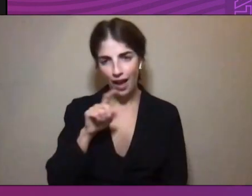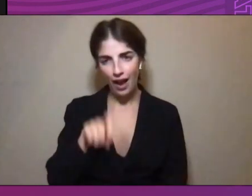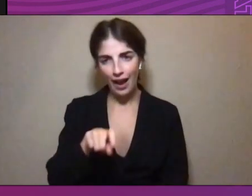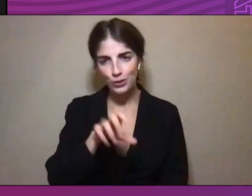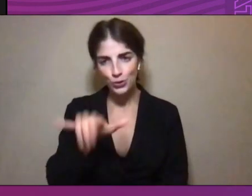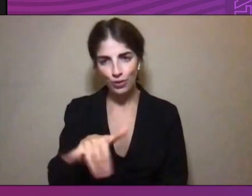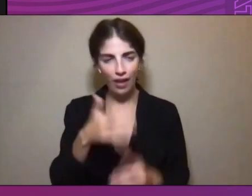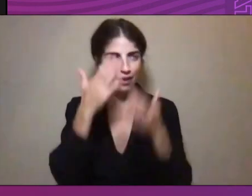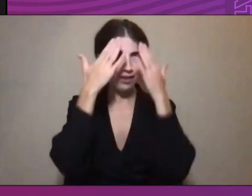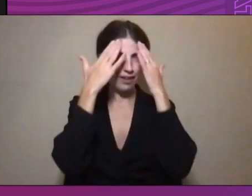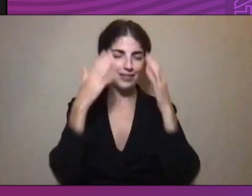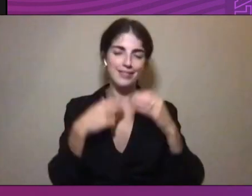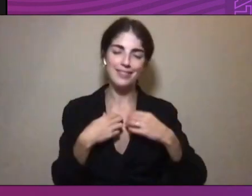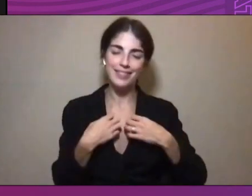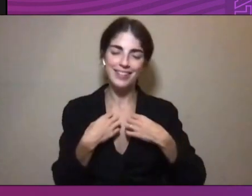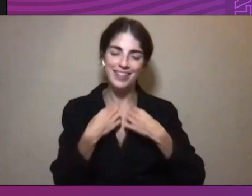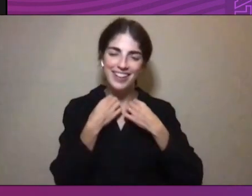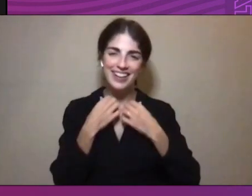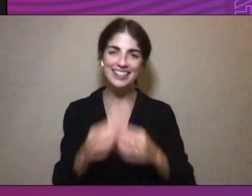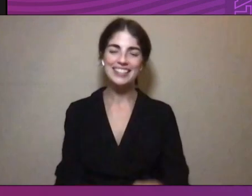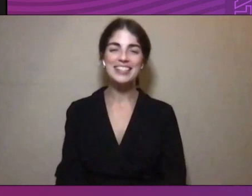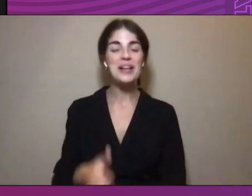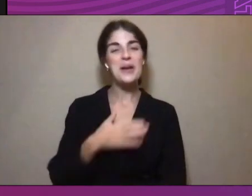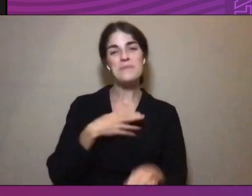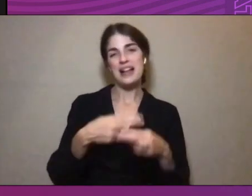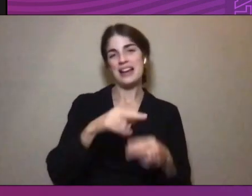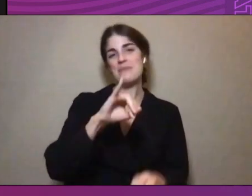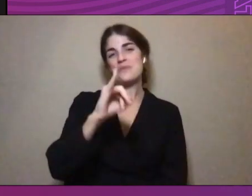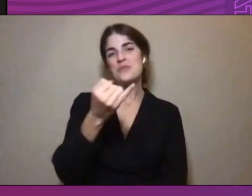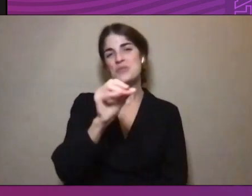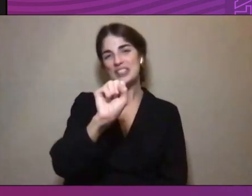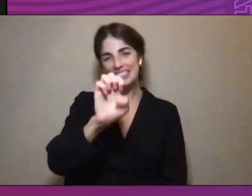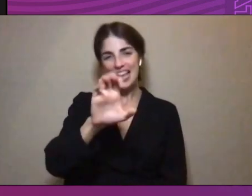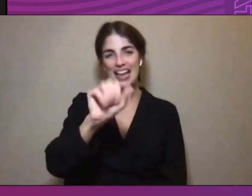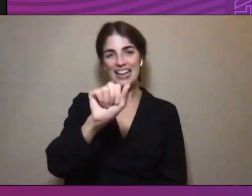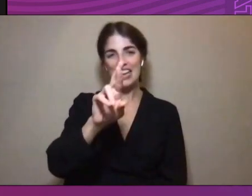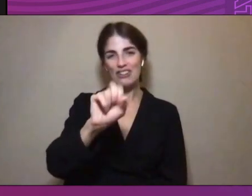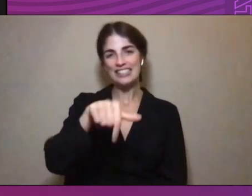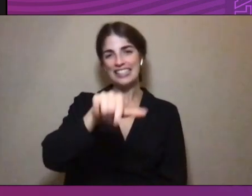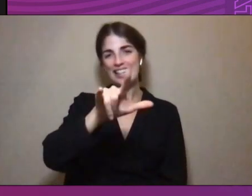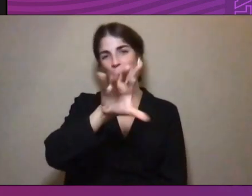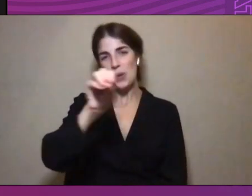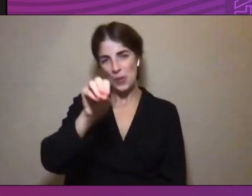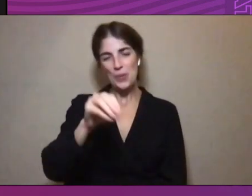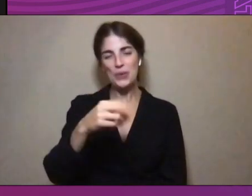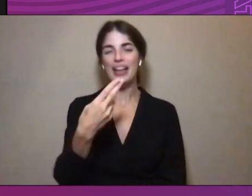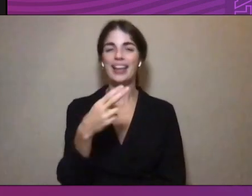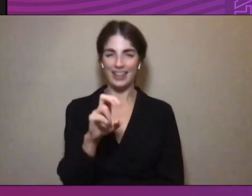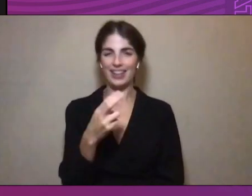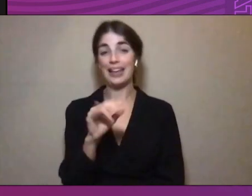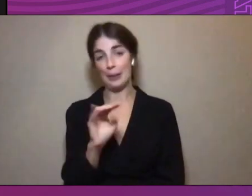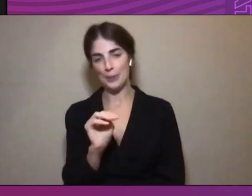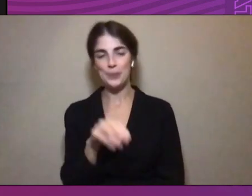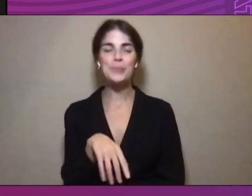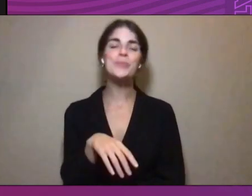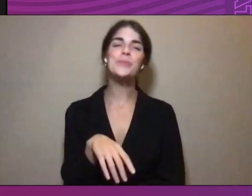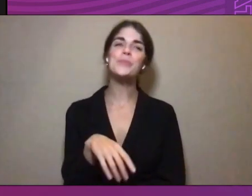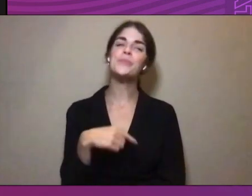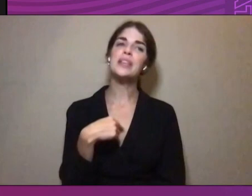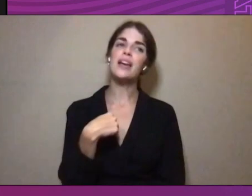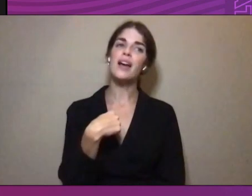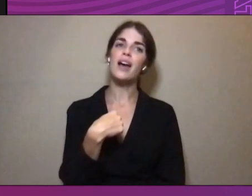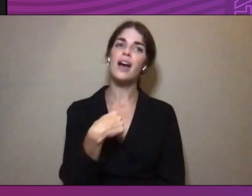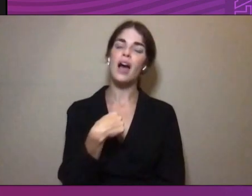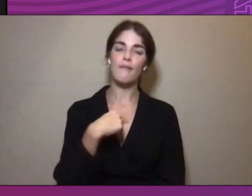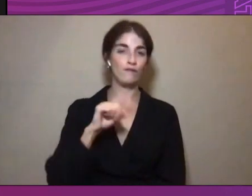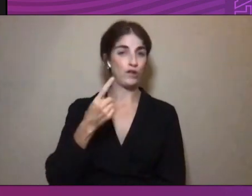Amy. My name is Jose Carrasquillo, pronouns he, his, him. I am a first-time